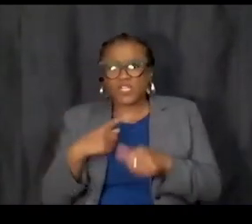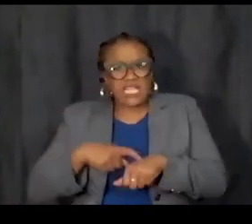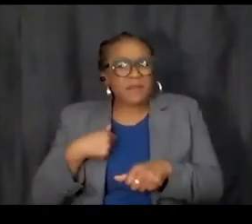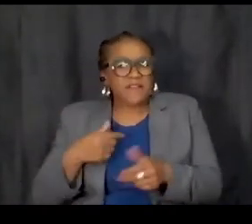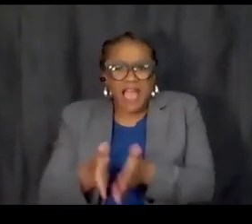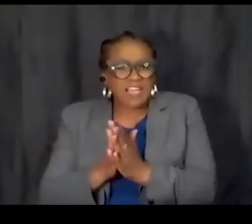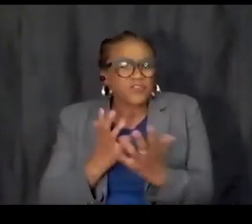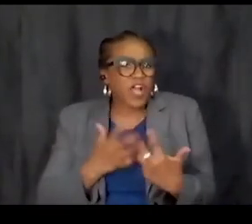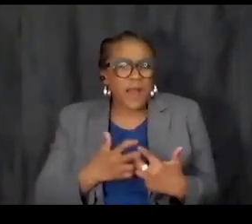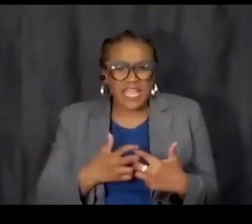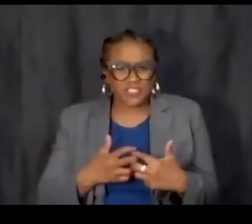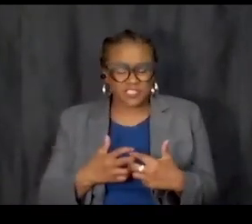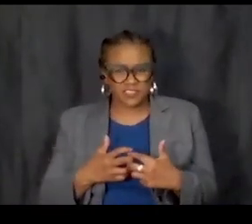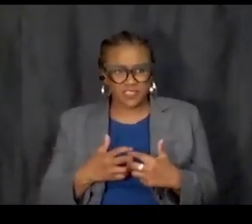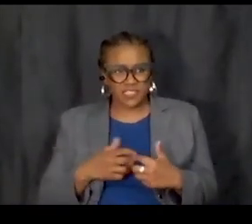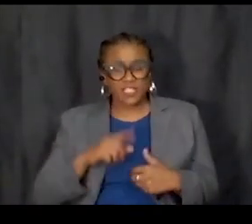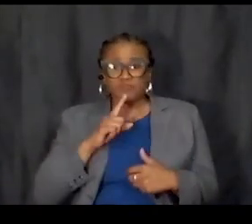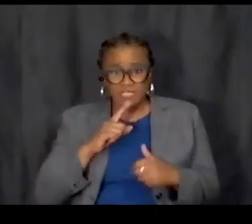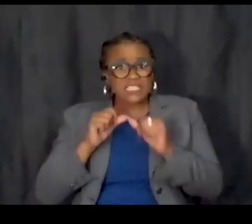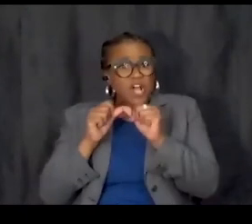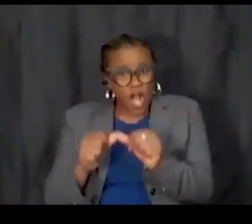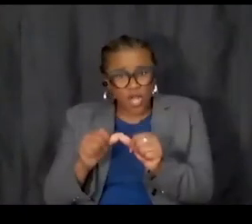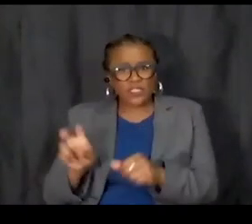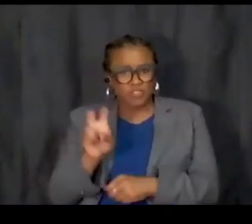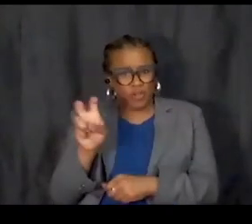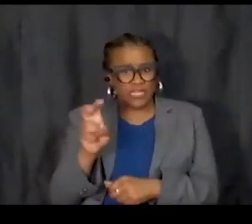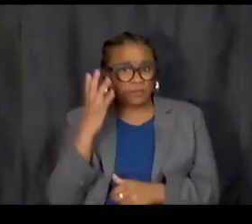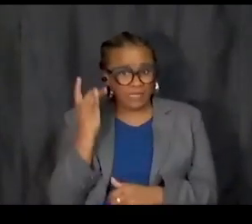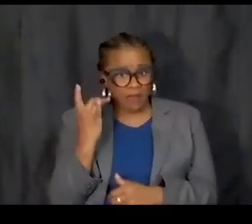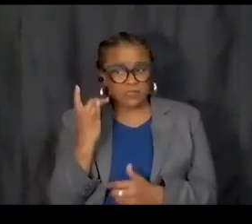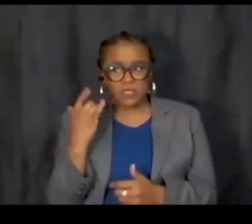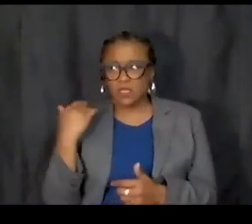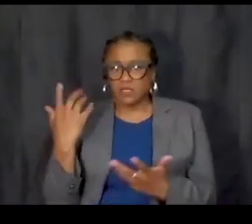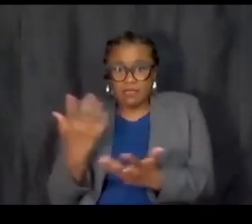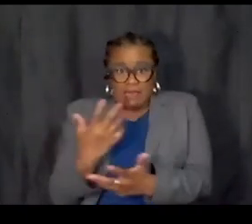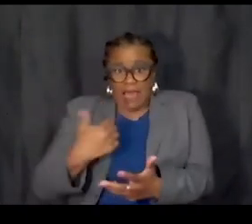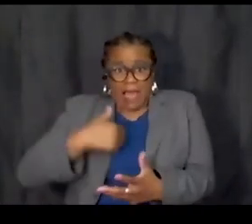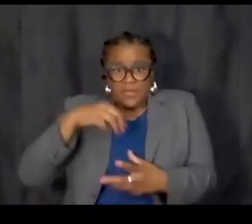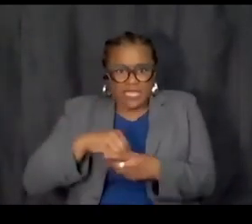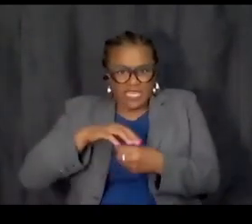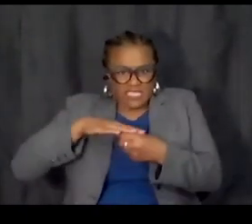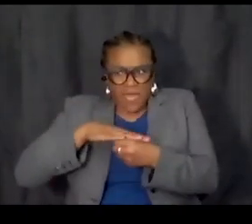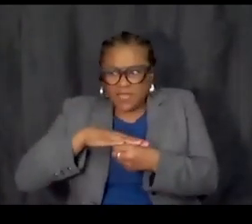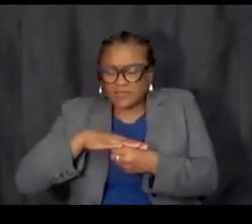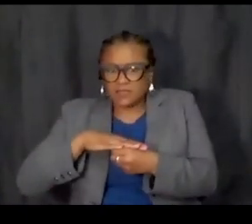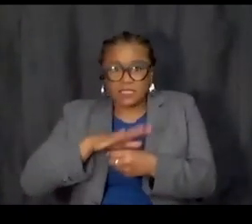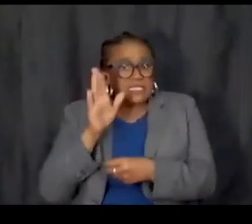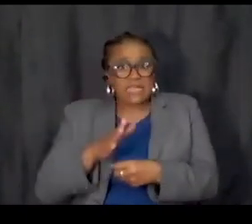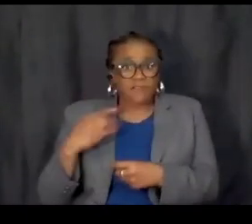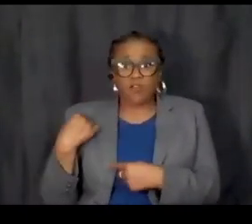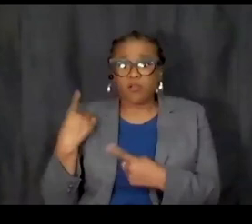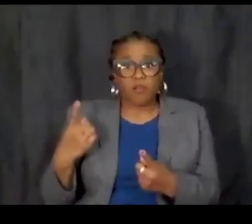it is an ongoing journey because I'm in a space where there's never been a person like me. And